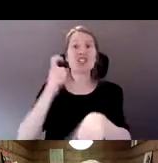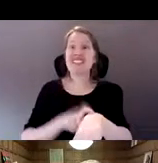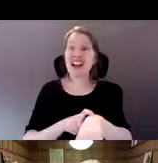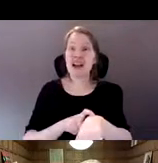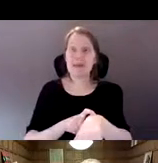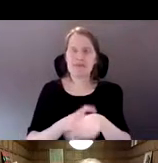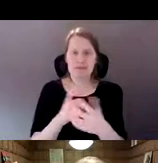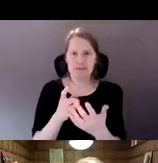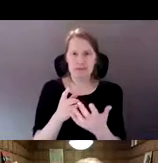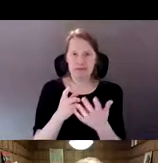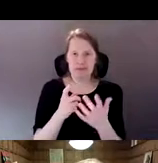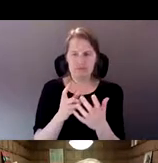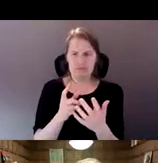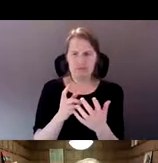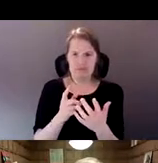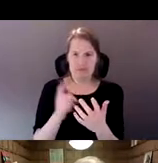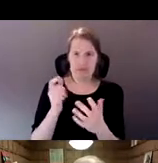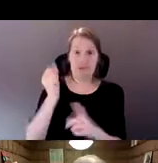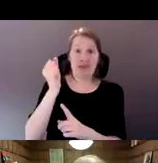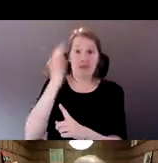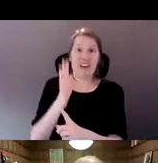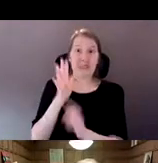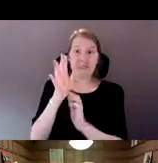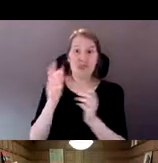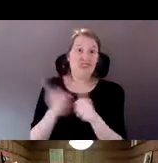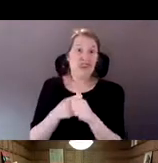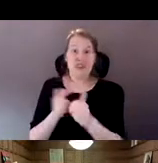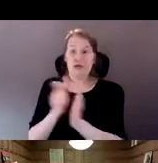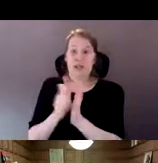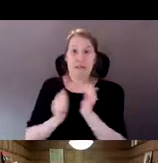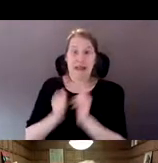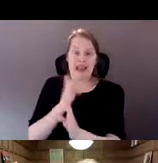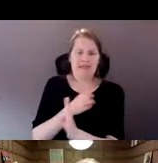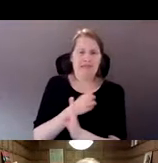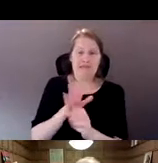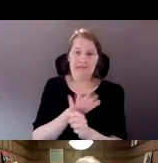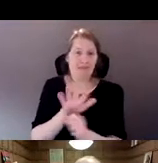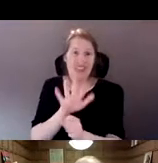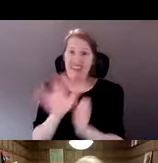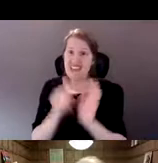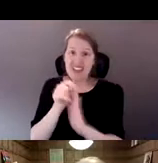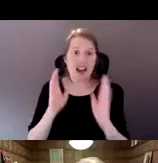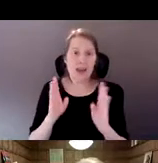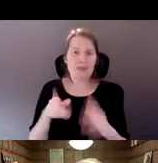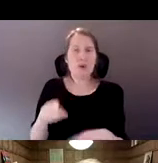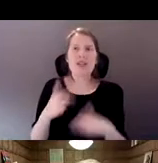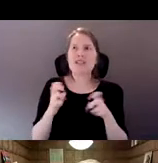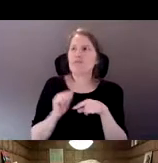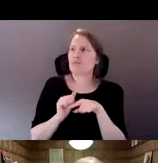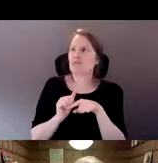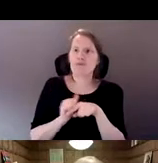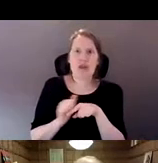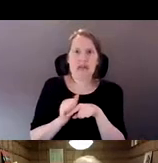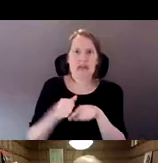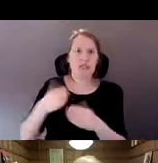was within a few years of Shakespeare's own first play. So he's practicing himself a work, an art